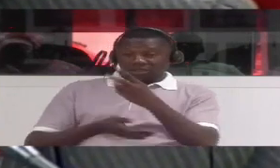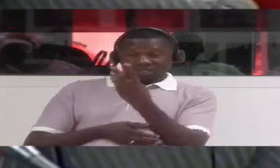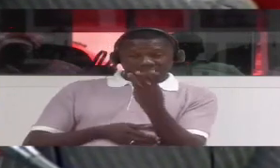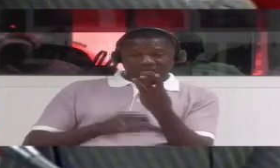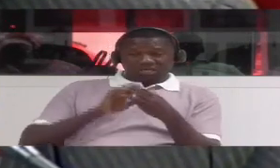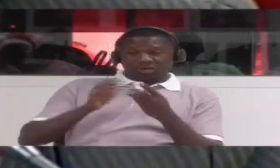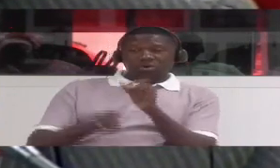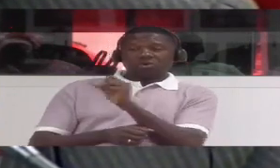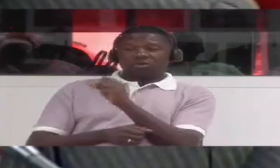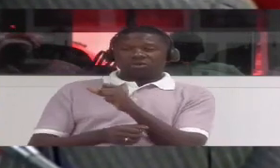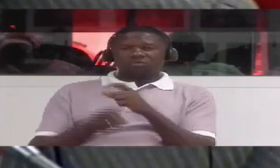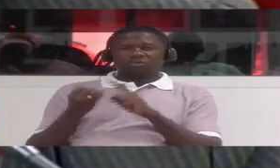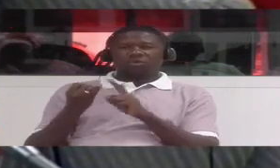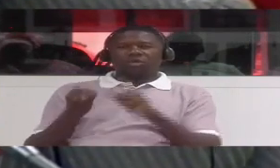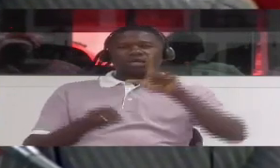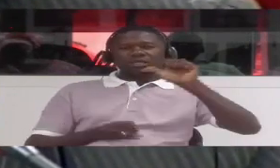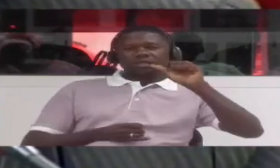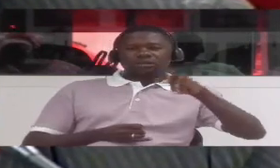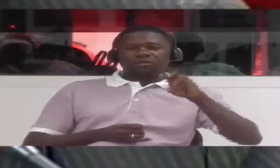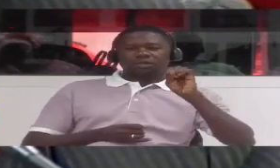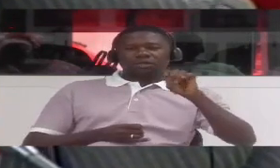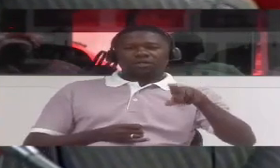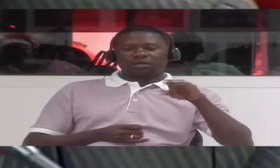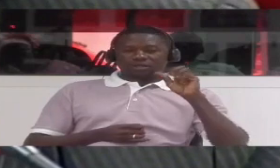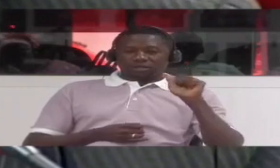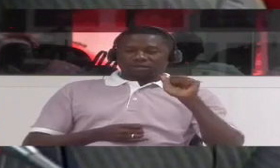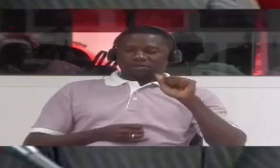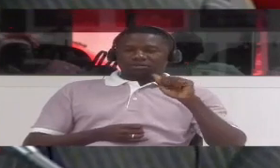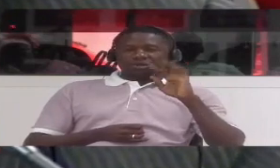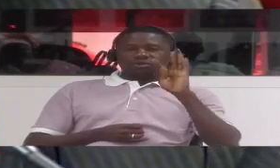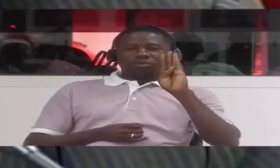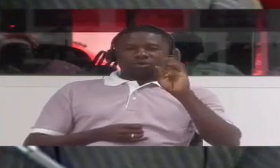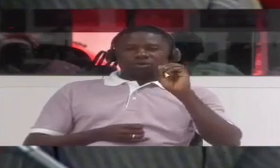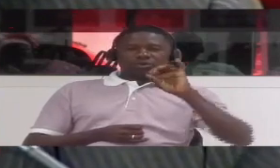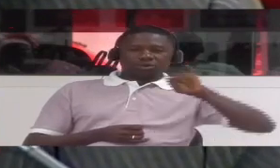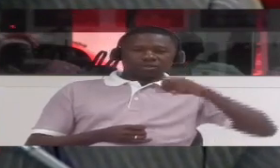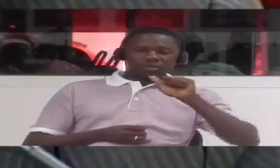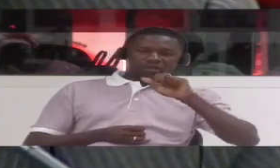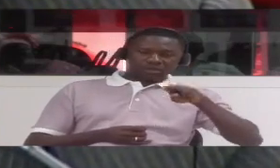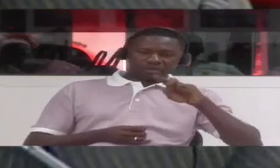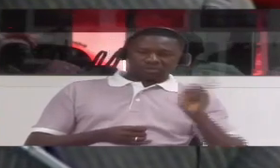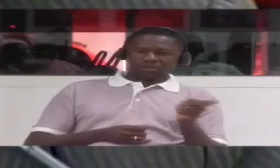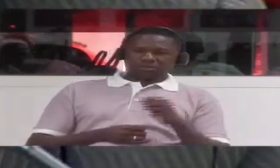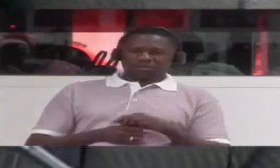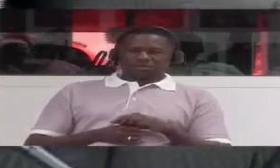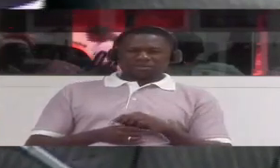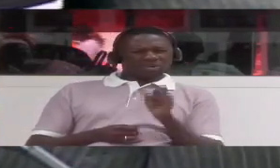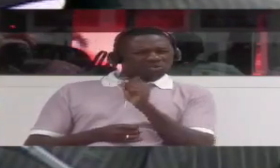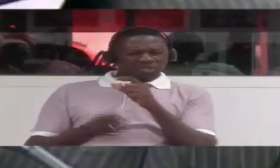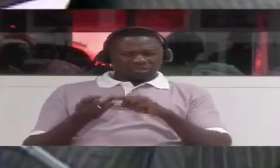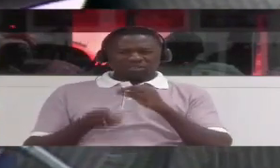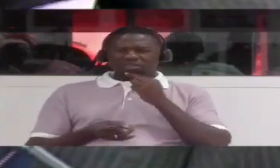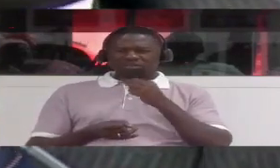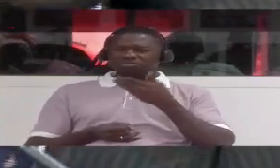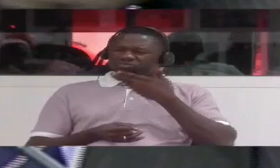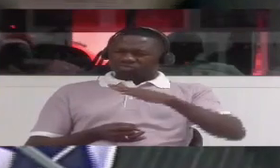Bojang, who, I don't know, he was working at MRC. I had his story. And there was a little boy, a teenage. No, not even a teenager, a very